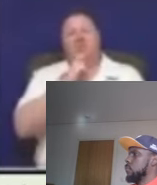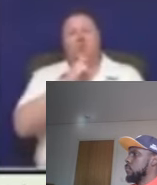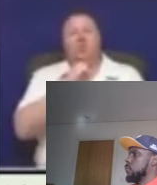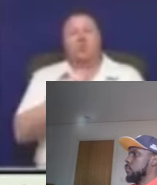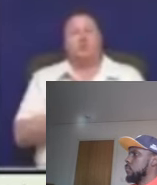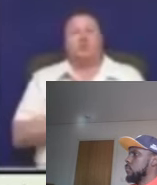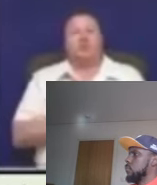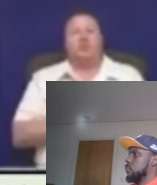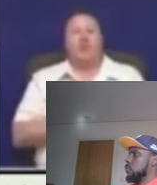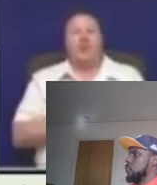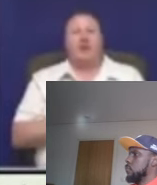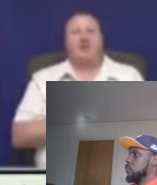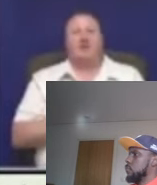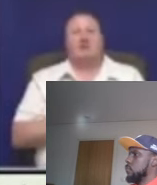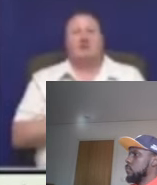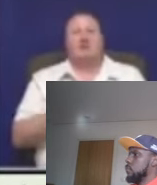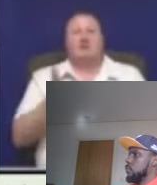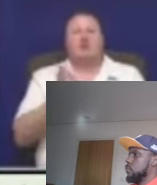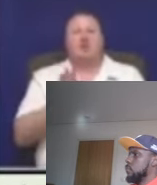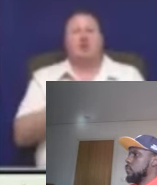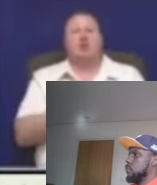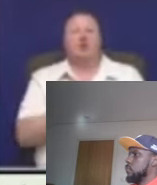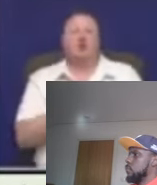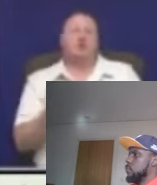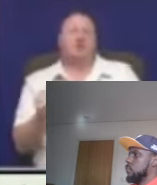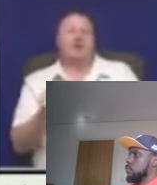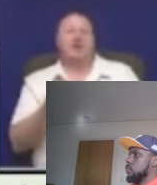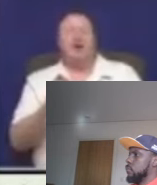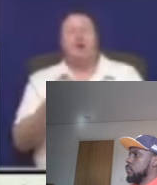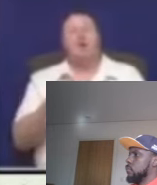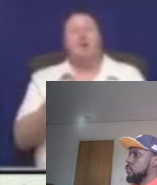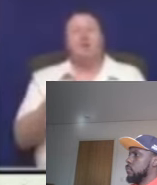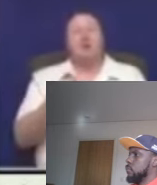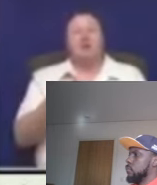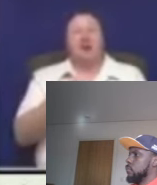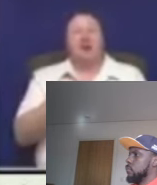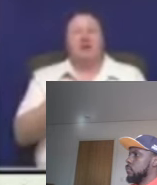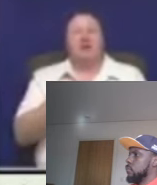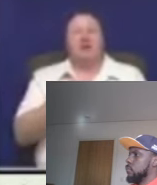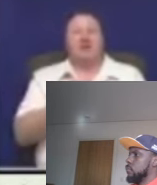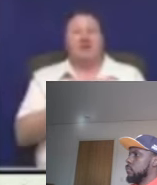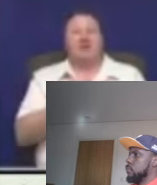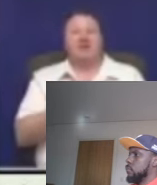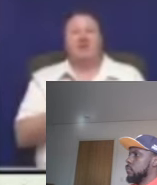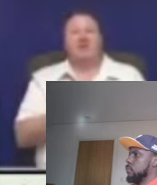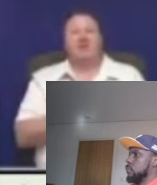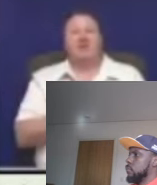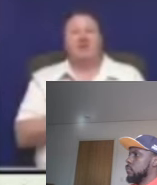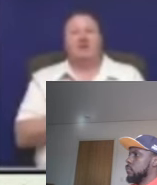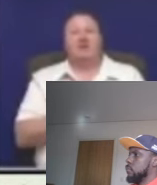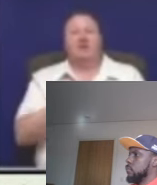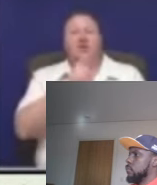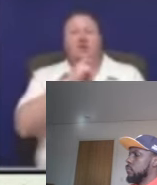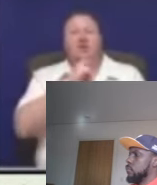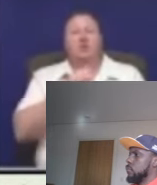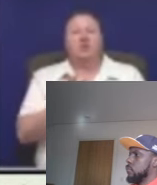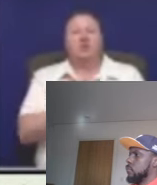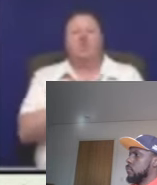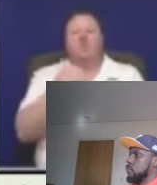This initiative represents a significant shift in how we manage public assets, moving from passive ownership to active